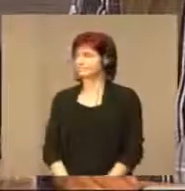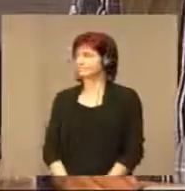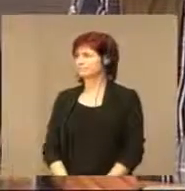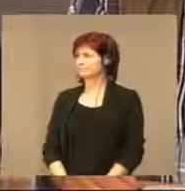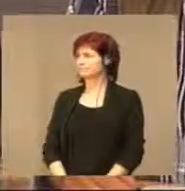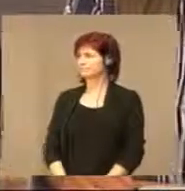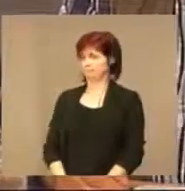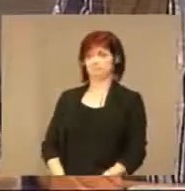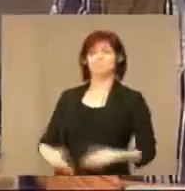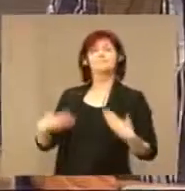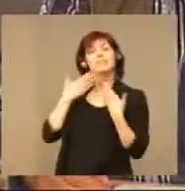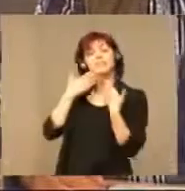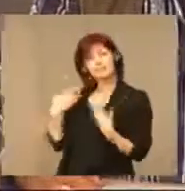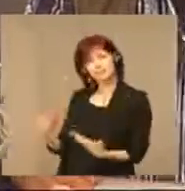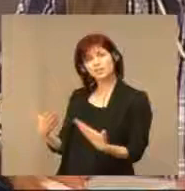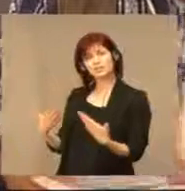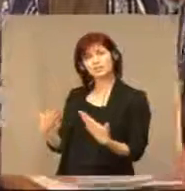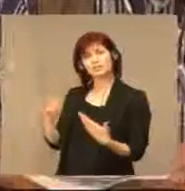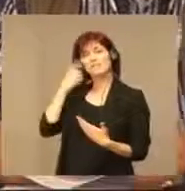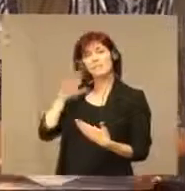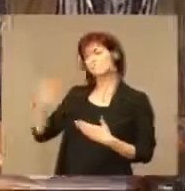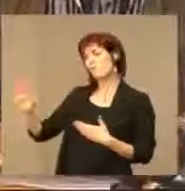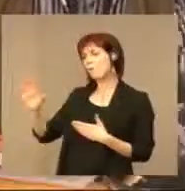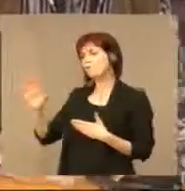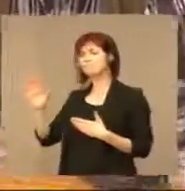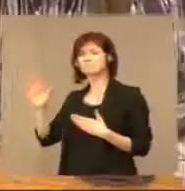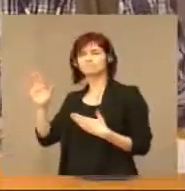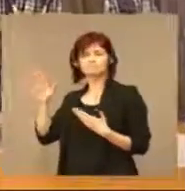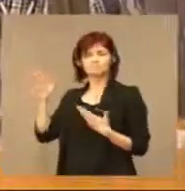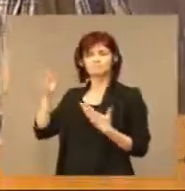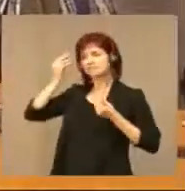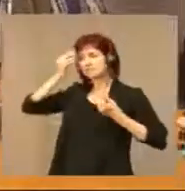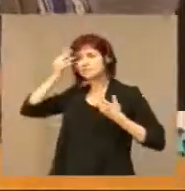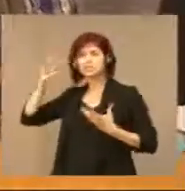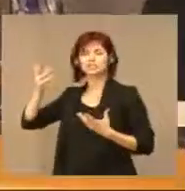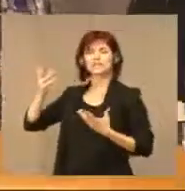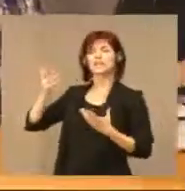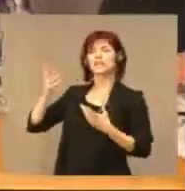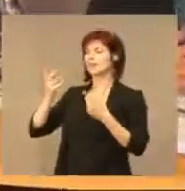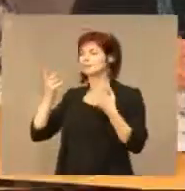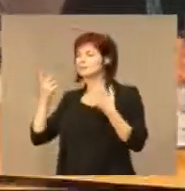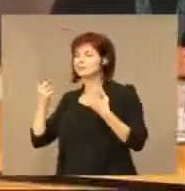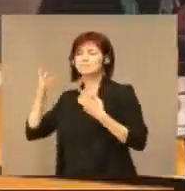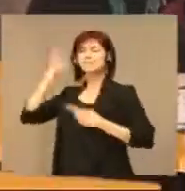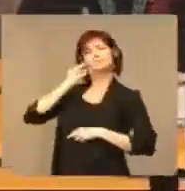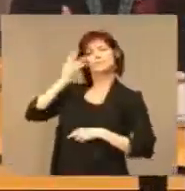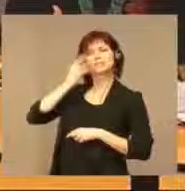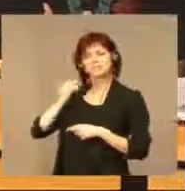Well, thank you, especially for your insights into kind of the Indigenous issues and